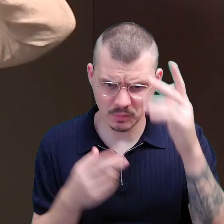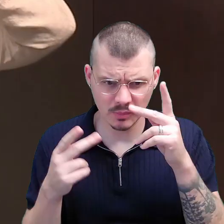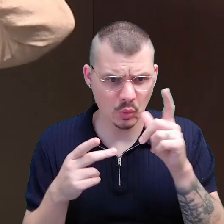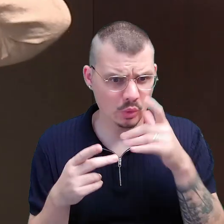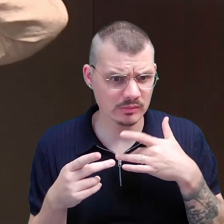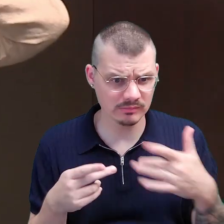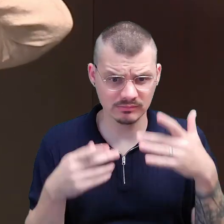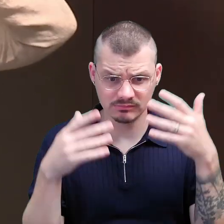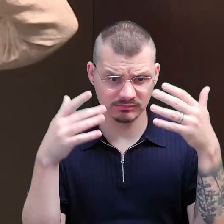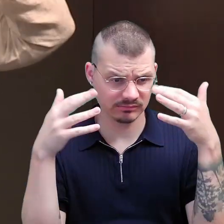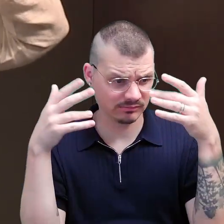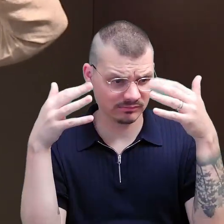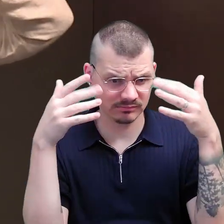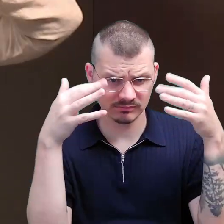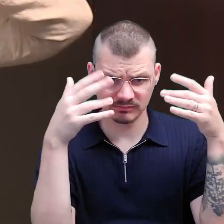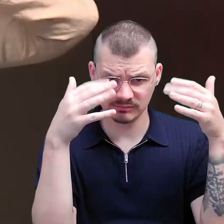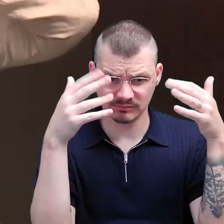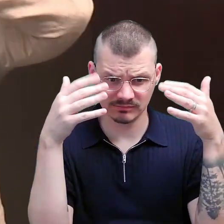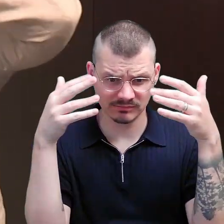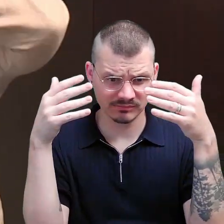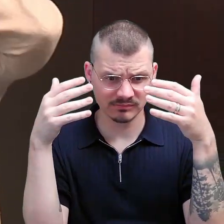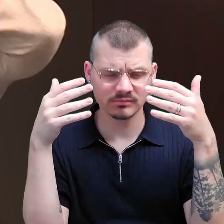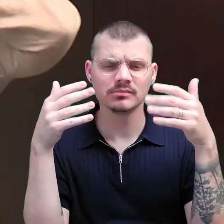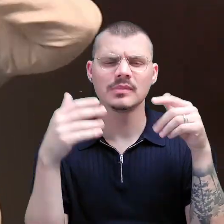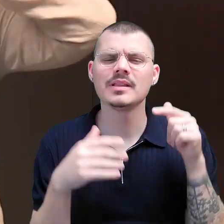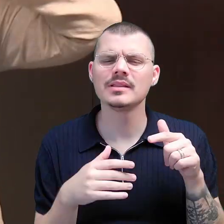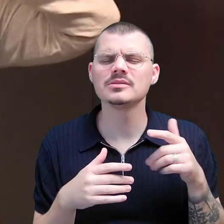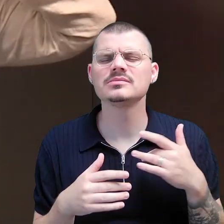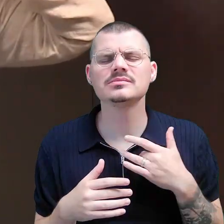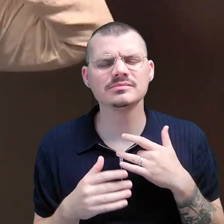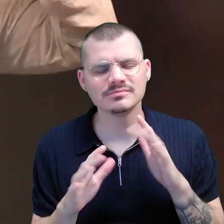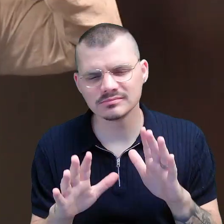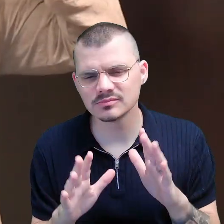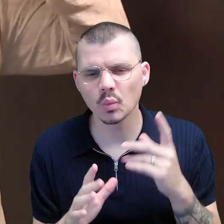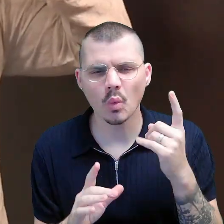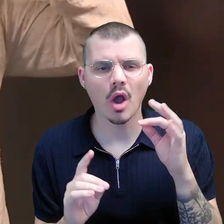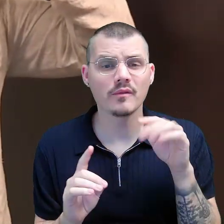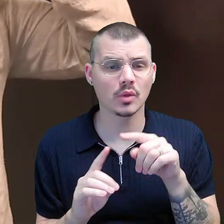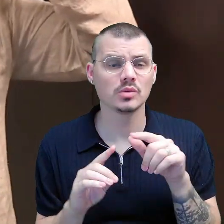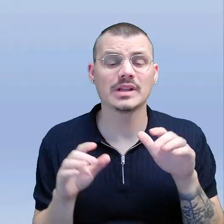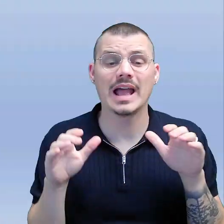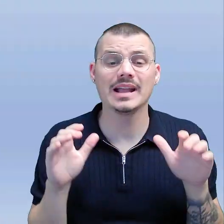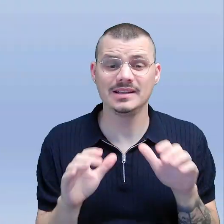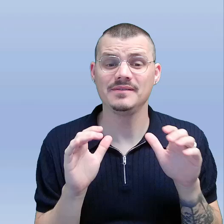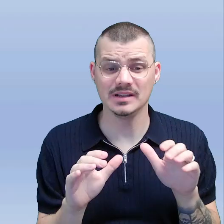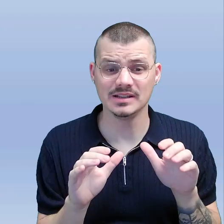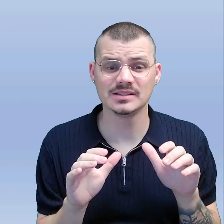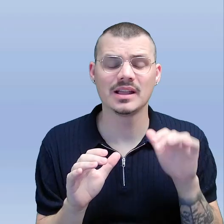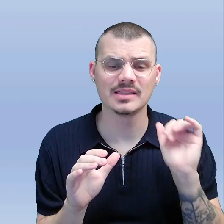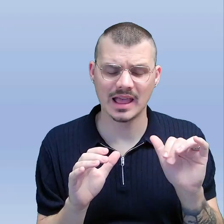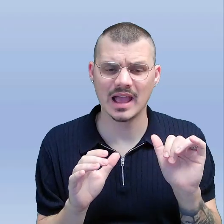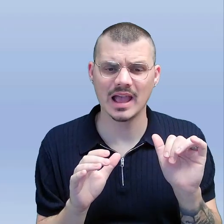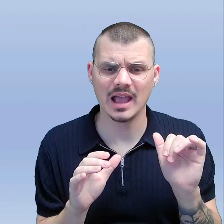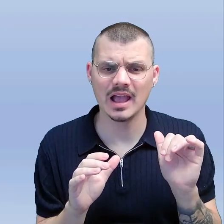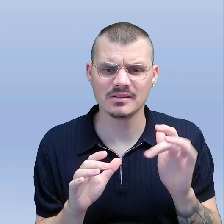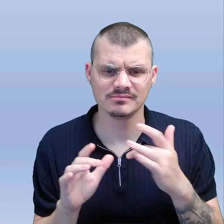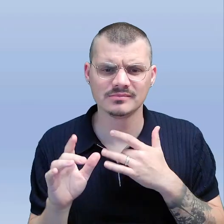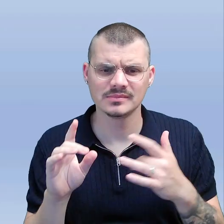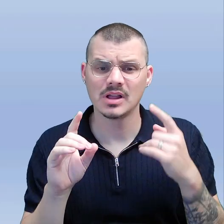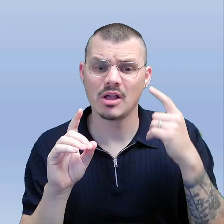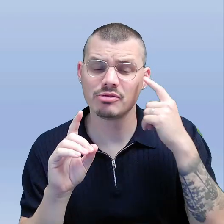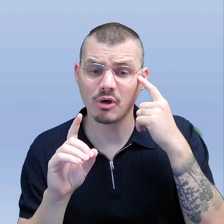Anybody know people that do this? Right? This is quintessentially one of those activities